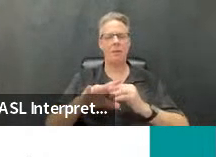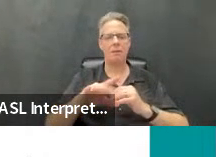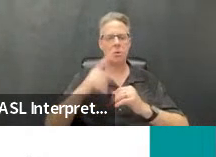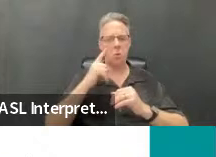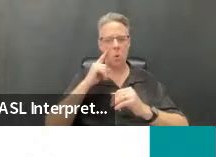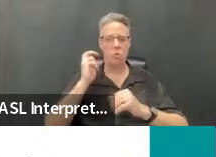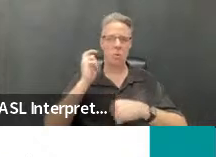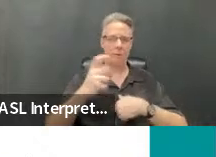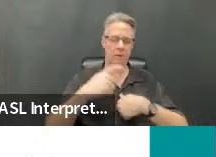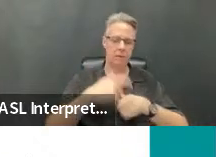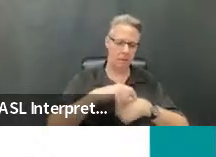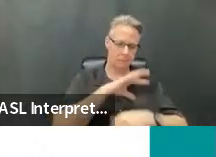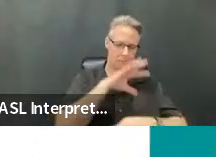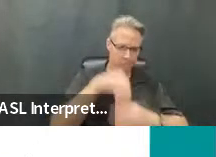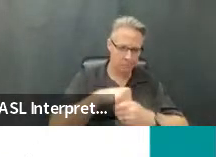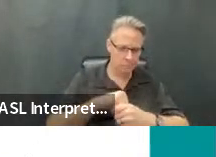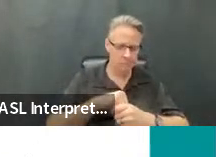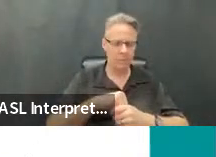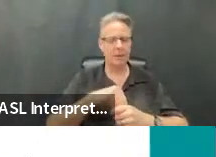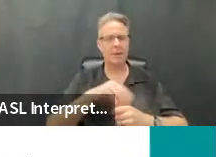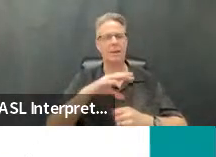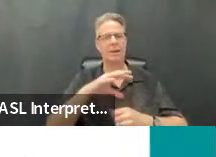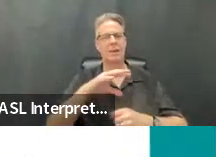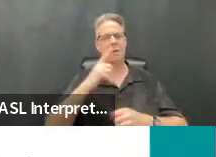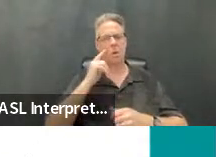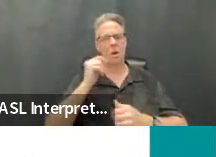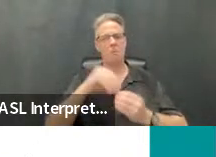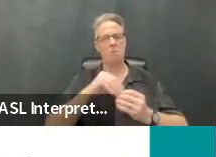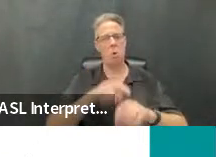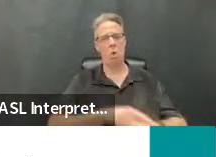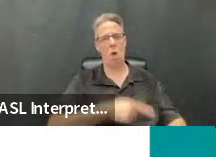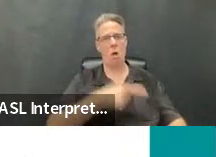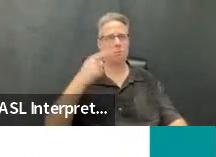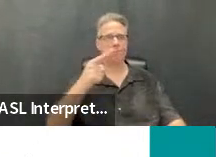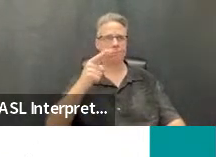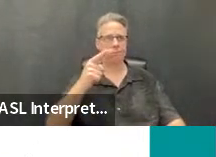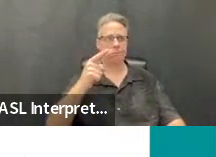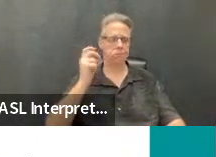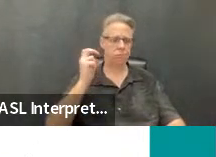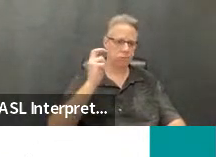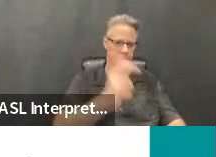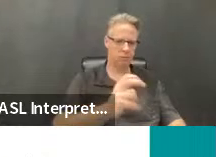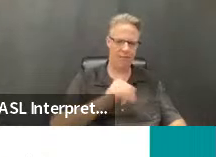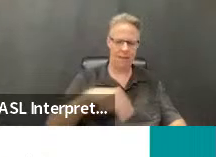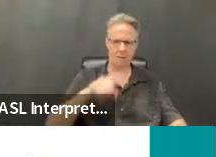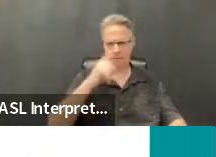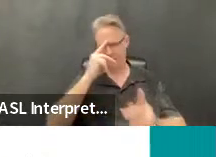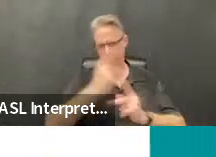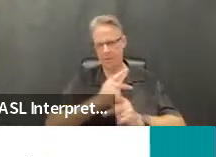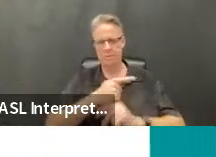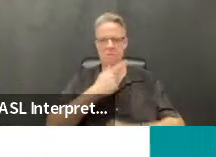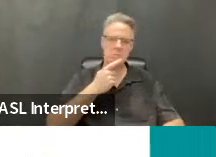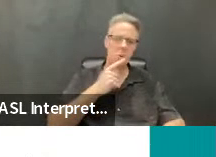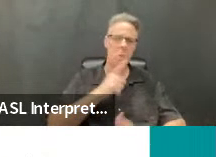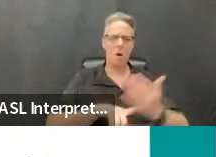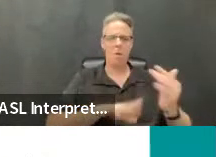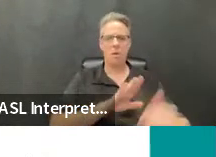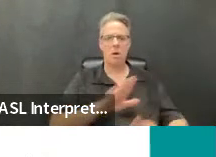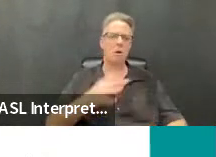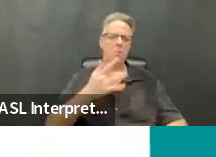travel time and sort of the attractiveness of making those longer trips. That's something that factors into people's choices